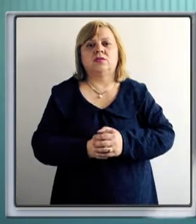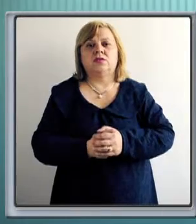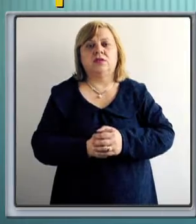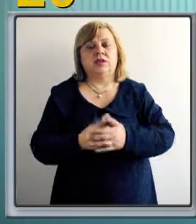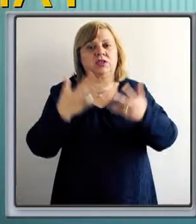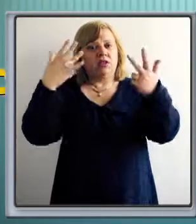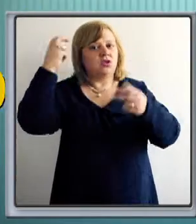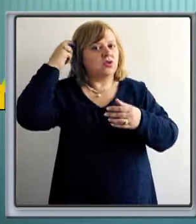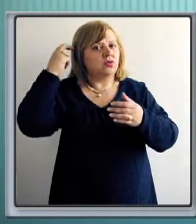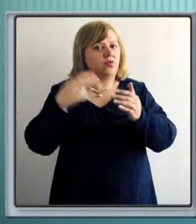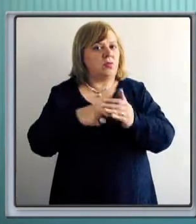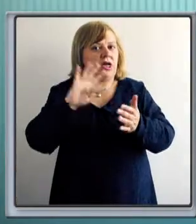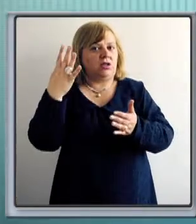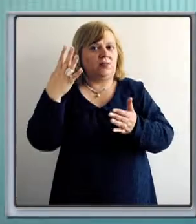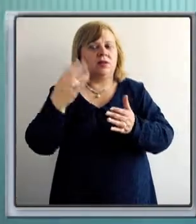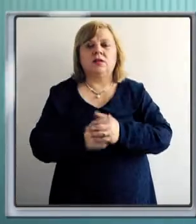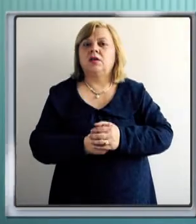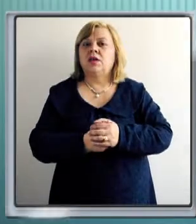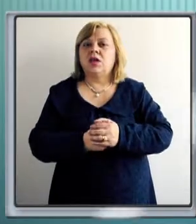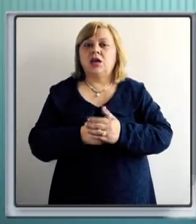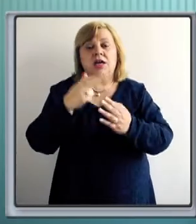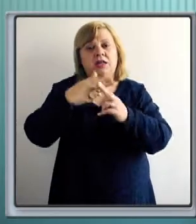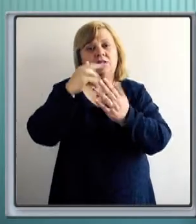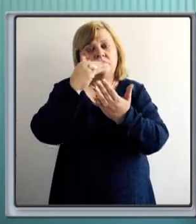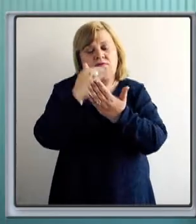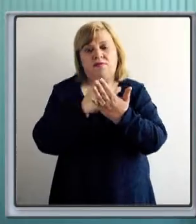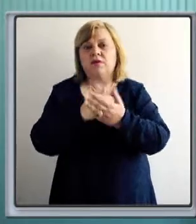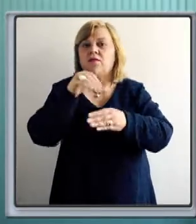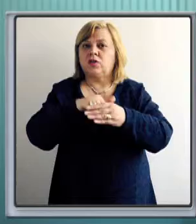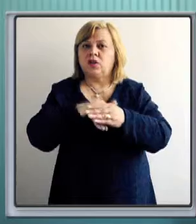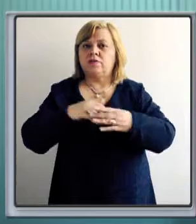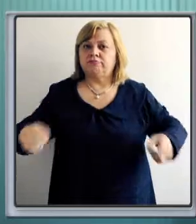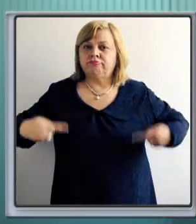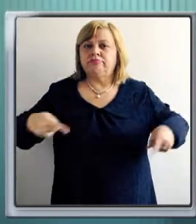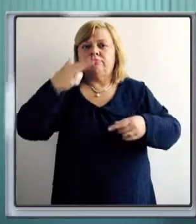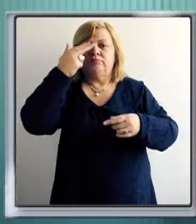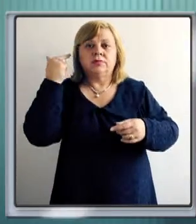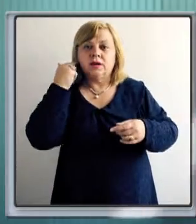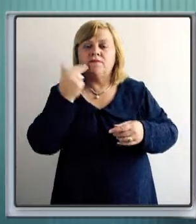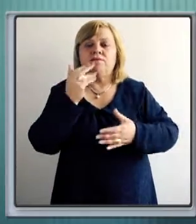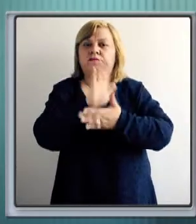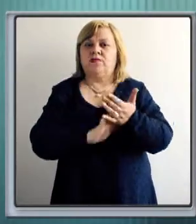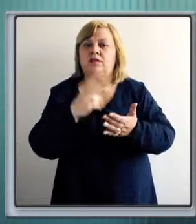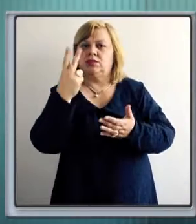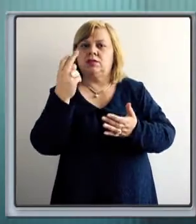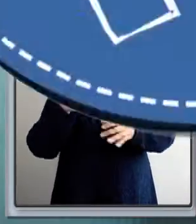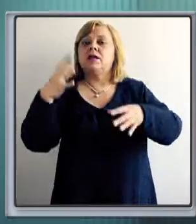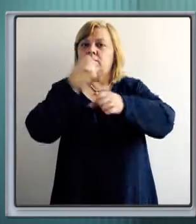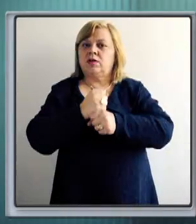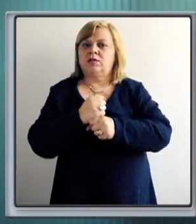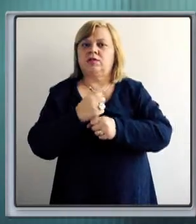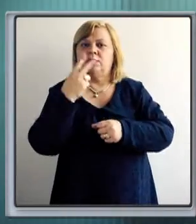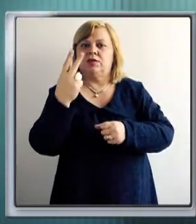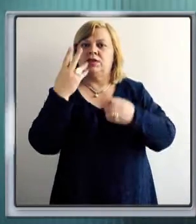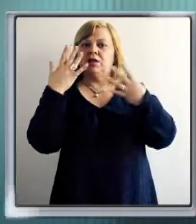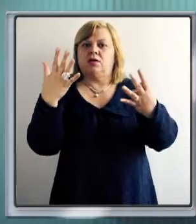Registripe, Personyengo, Ulavde, Mangipyencar, Vash, Votipe, Shurdela pe Bishto Mai, Te Agurinela pe Bishinyato Mai, 2016.